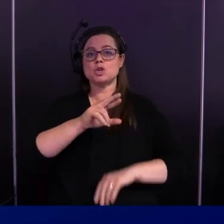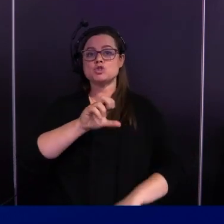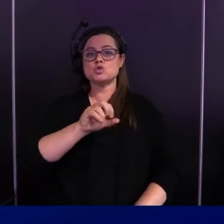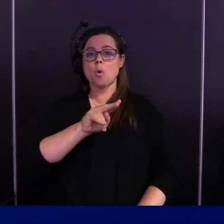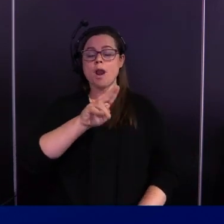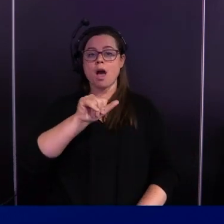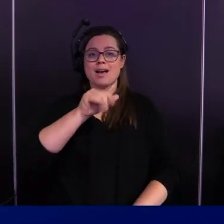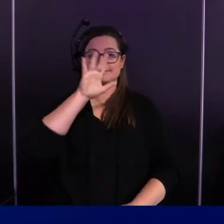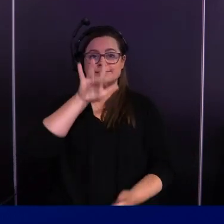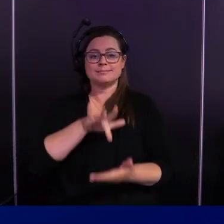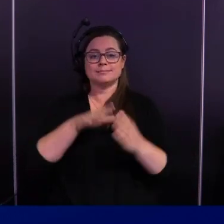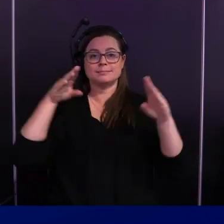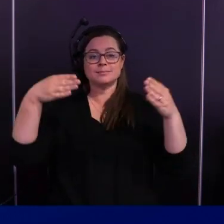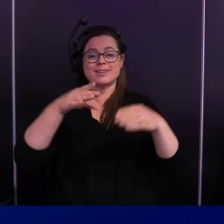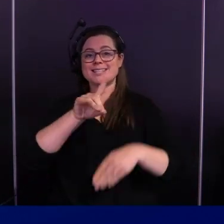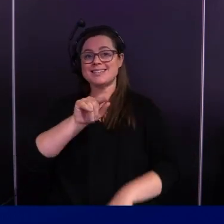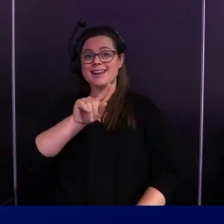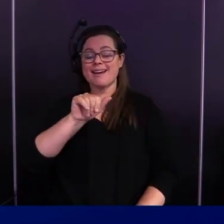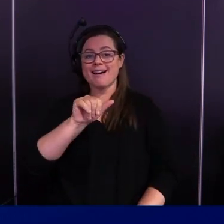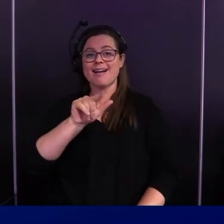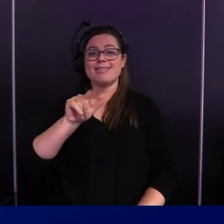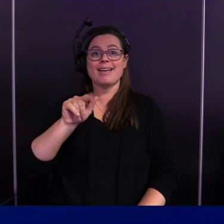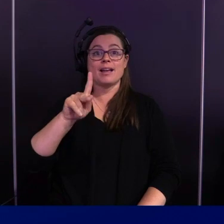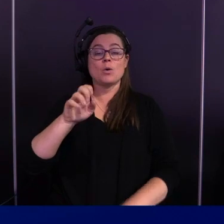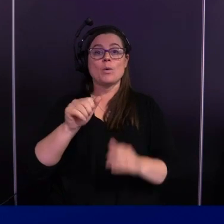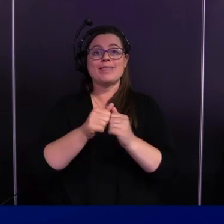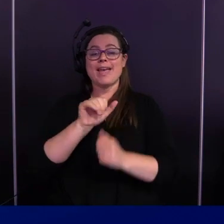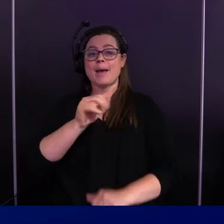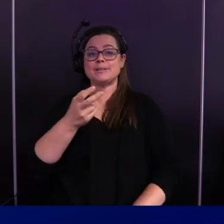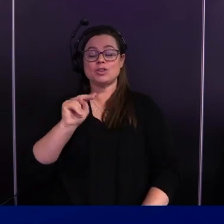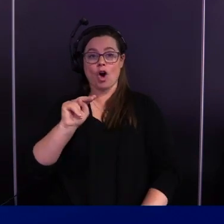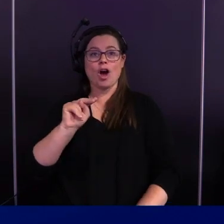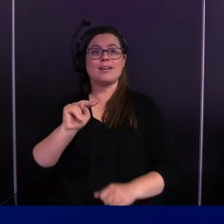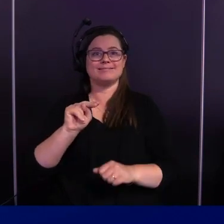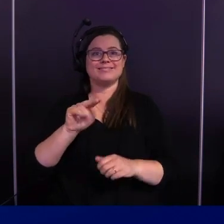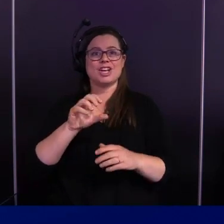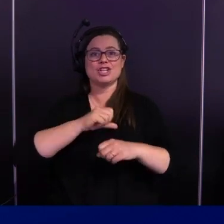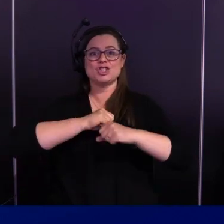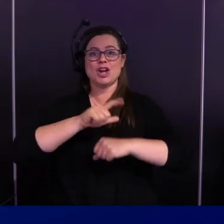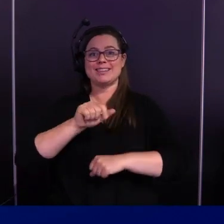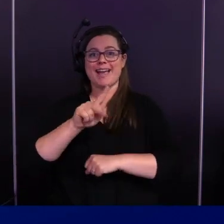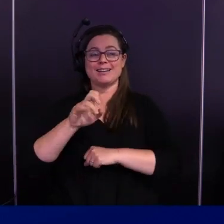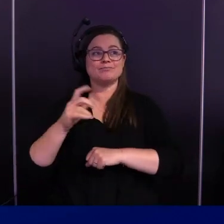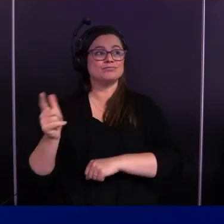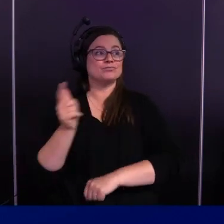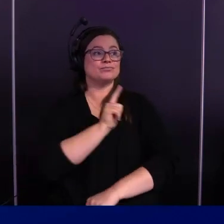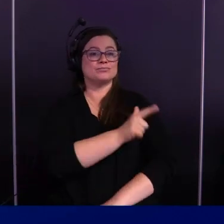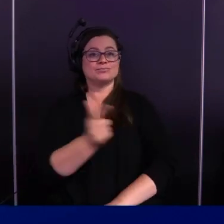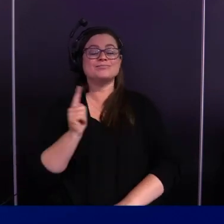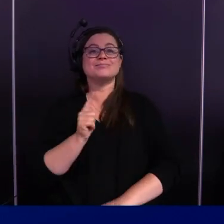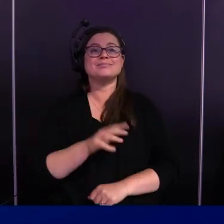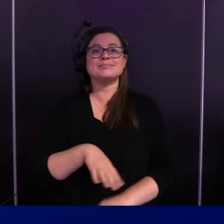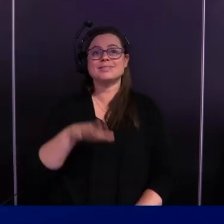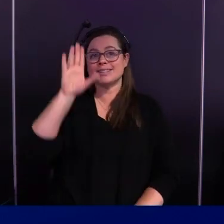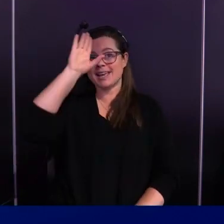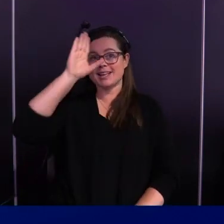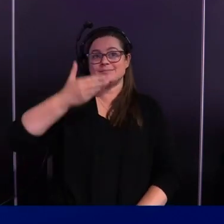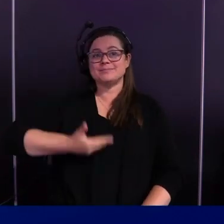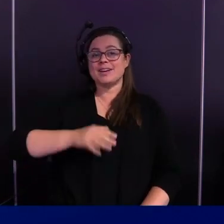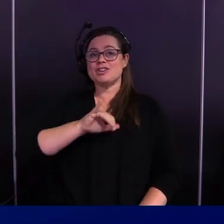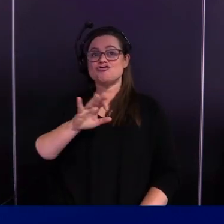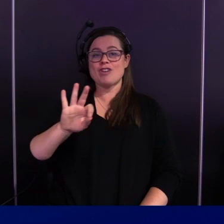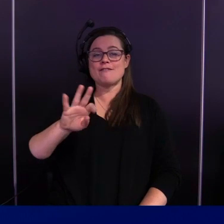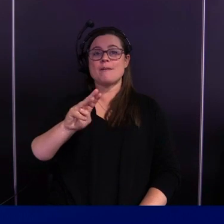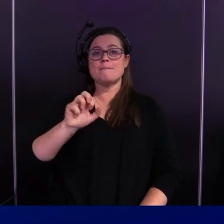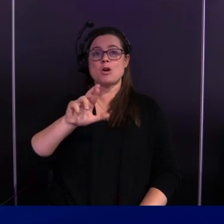lake with Amazon Security Lake this session. My name's Sydney Studi, and let's pass it around for intros. Yeah, hey everyone, my name is Jeff Marushak.